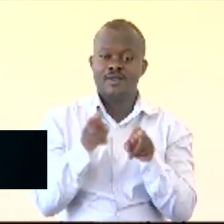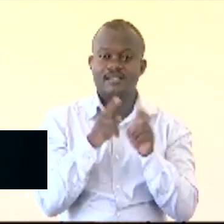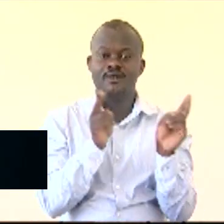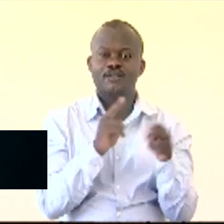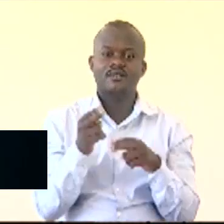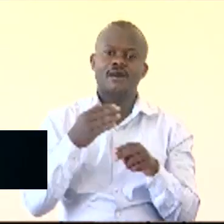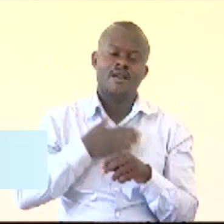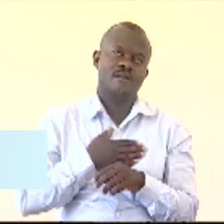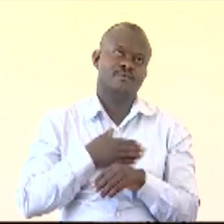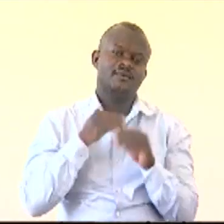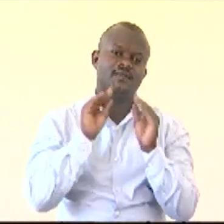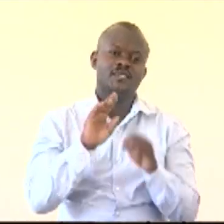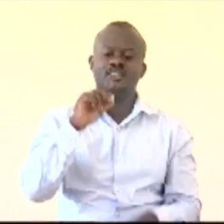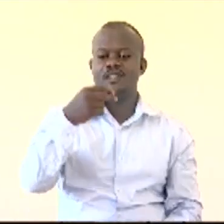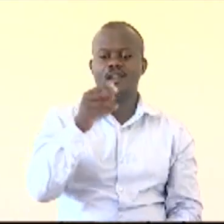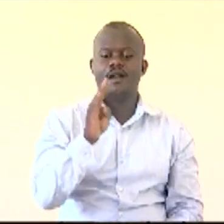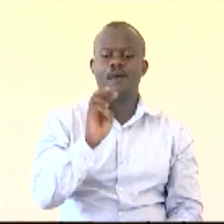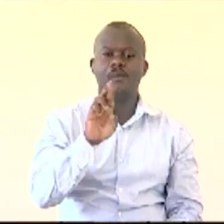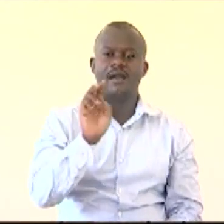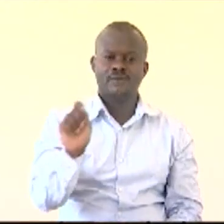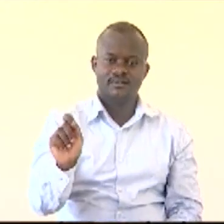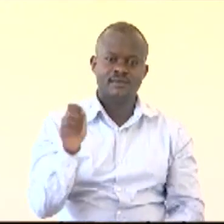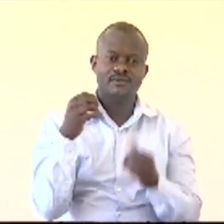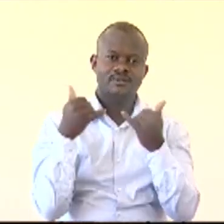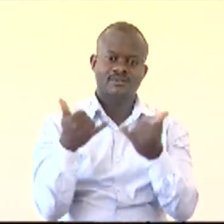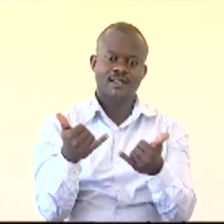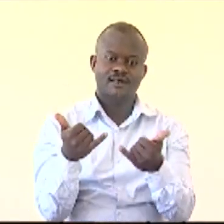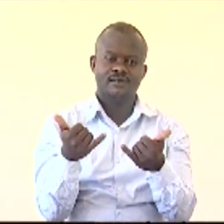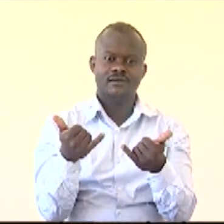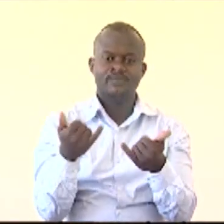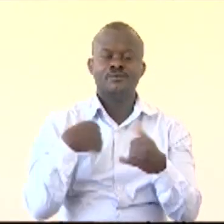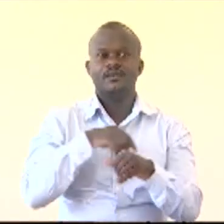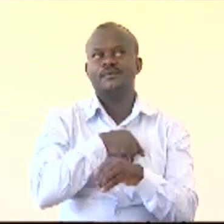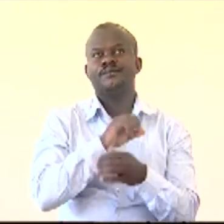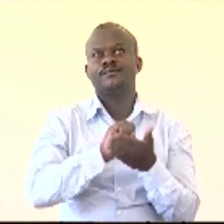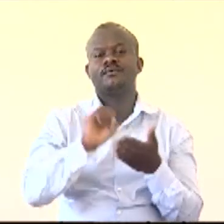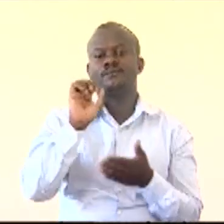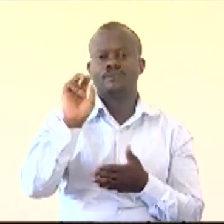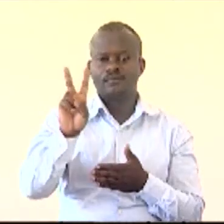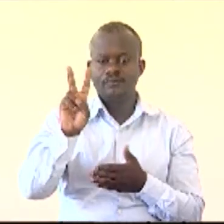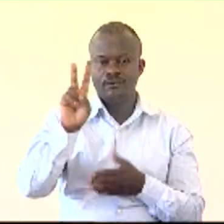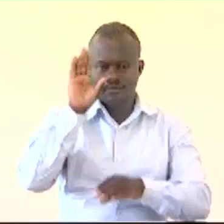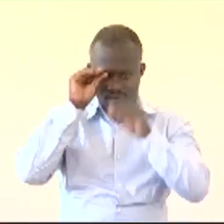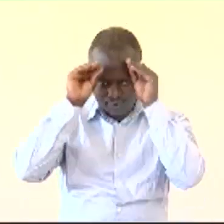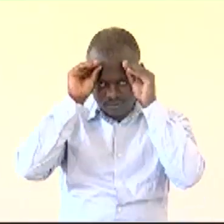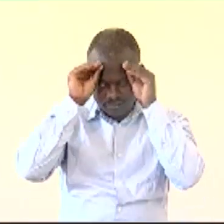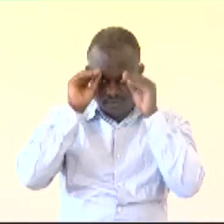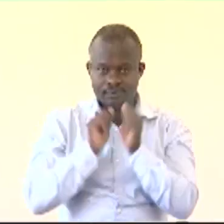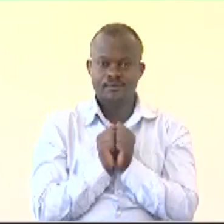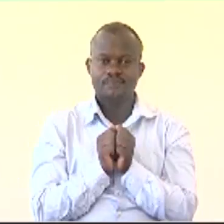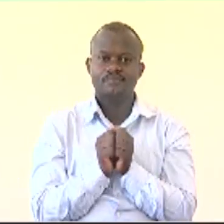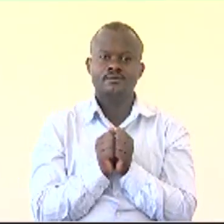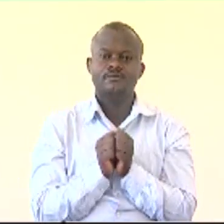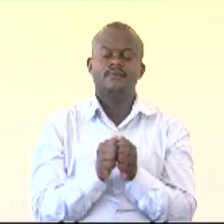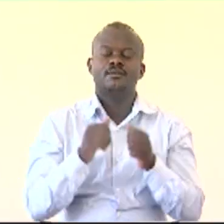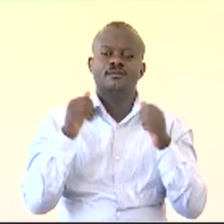biology teacher, Herbert. Today I will be with Senior 2 class or Form 2. And